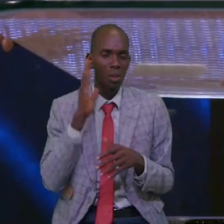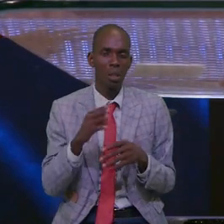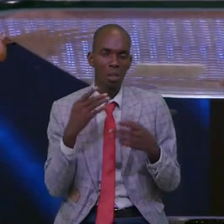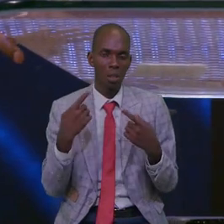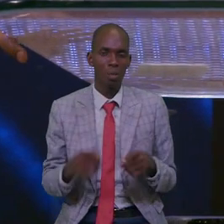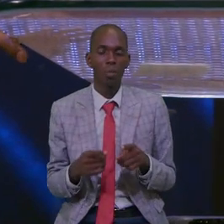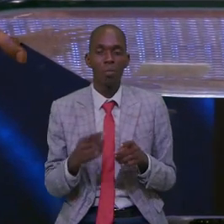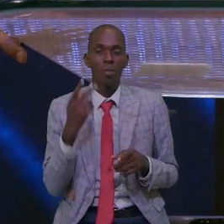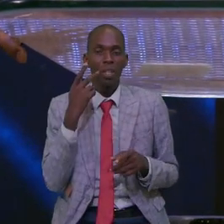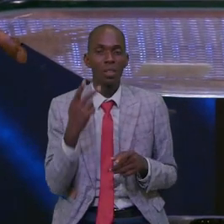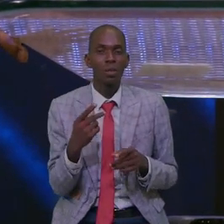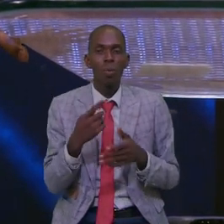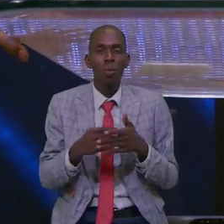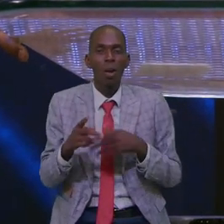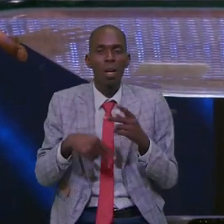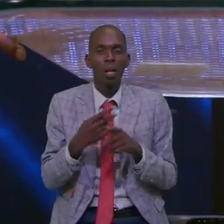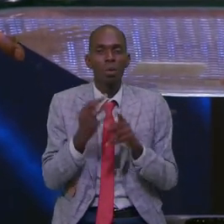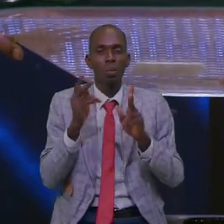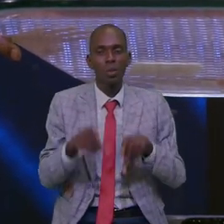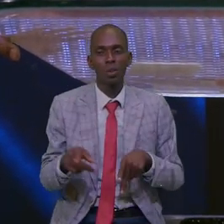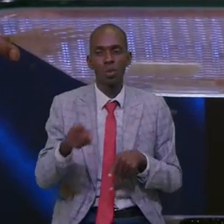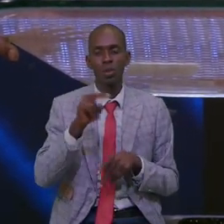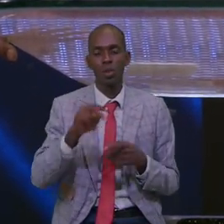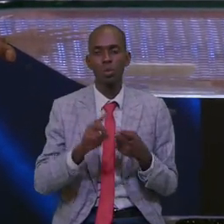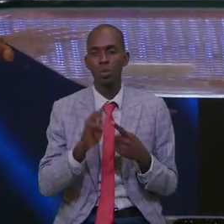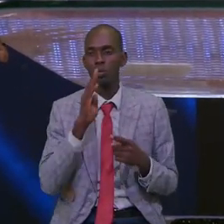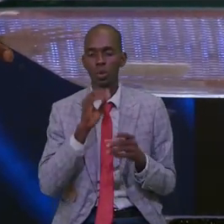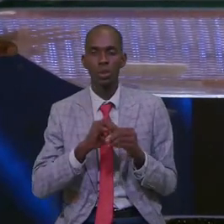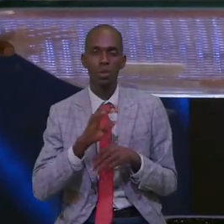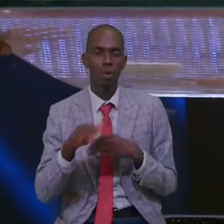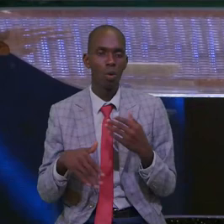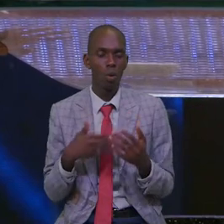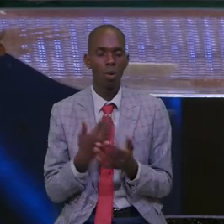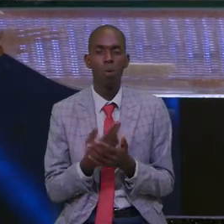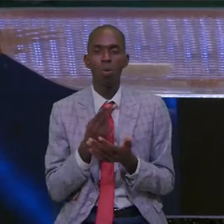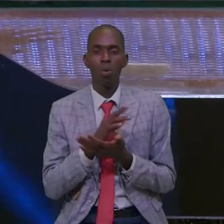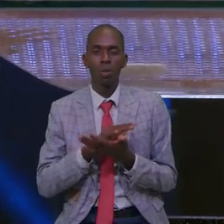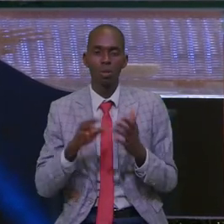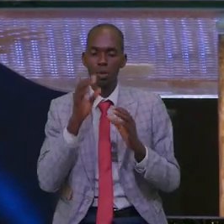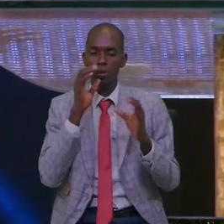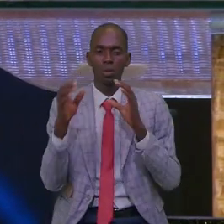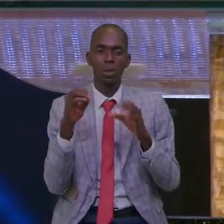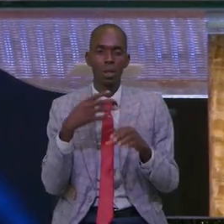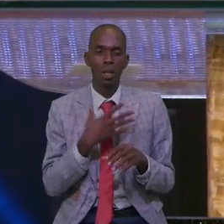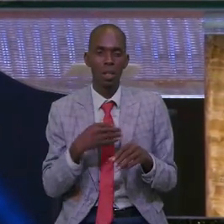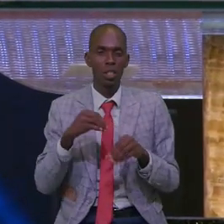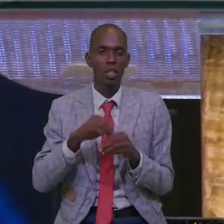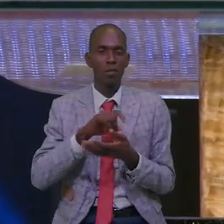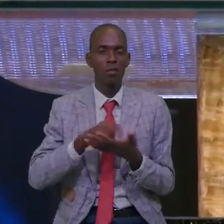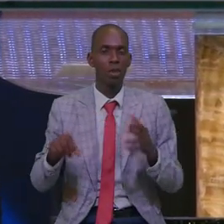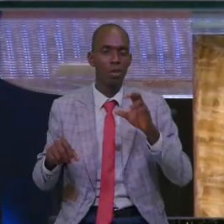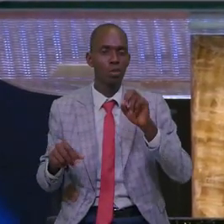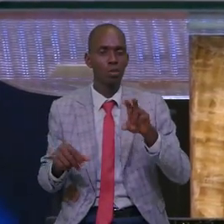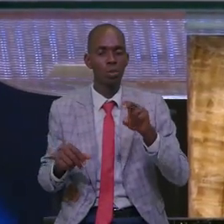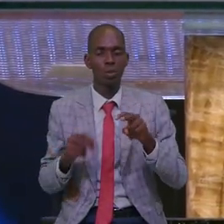to be in all holy conversation and godliness? Verse 12, in verse 12, looking